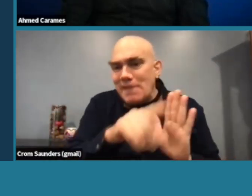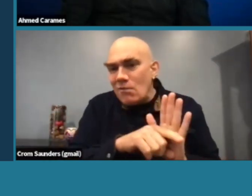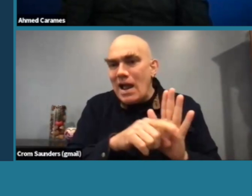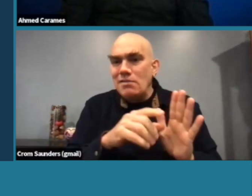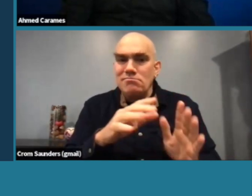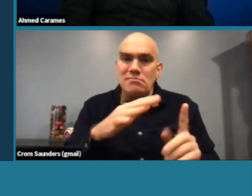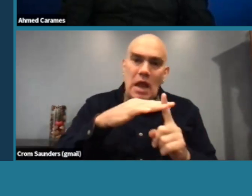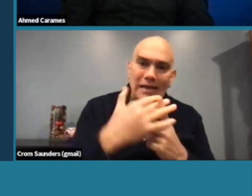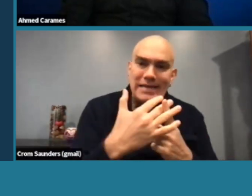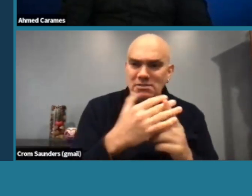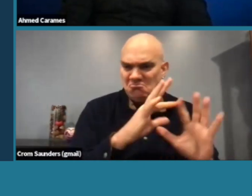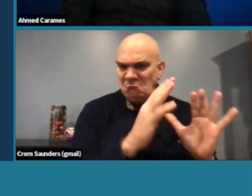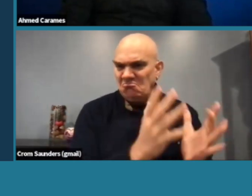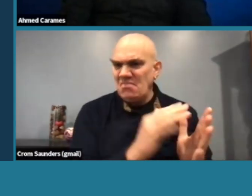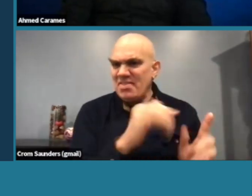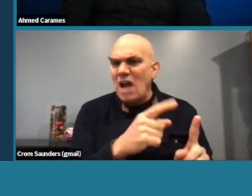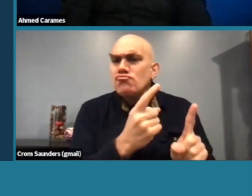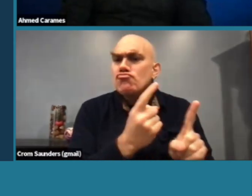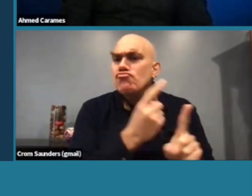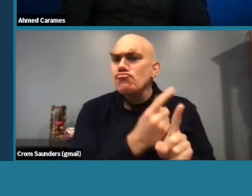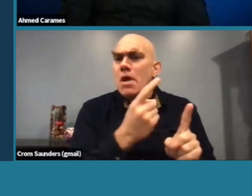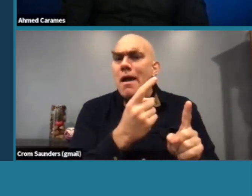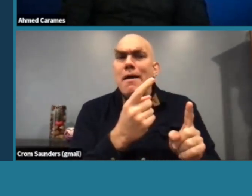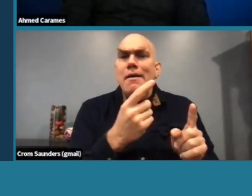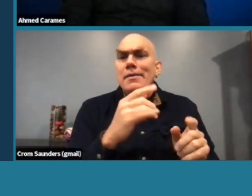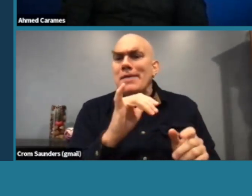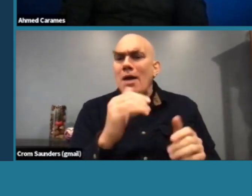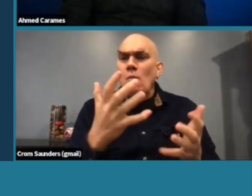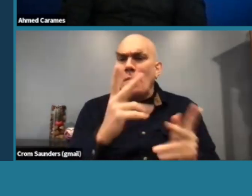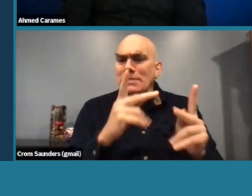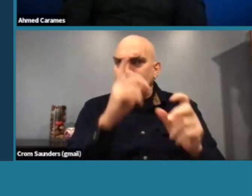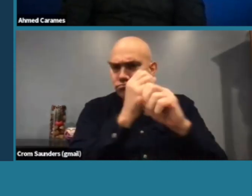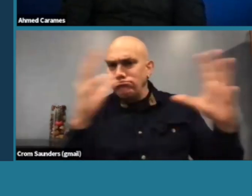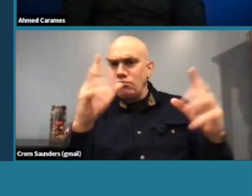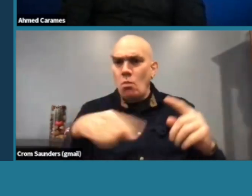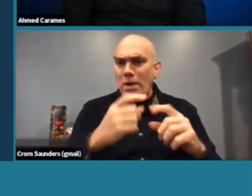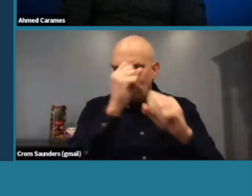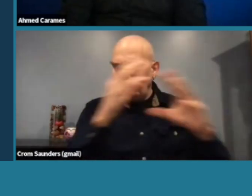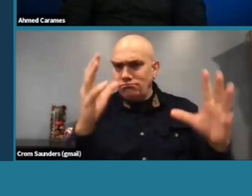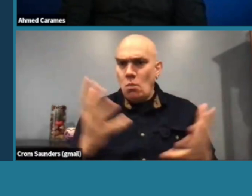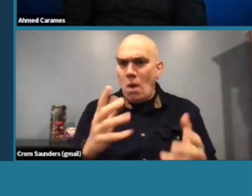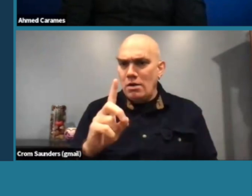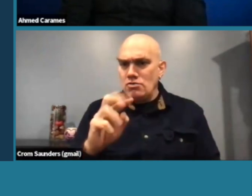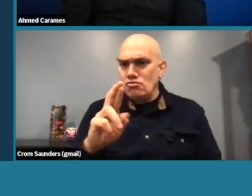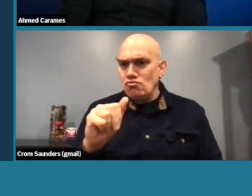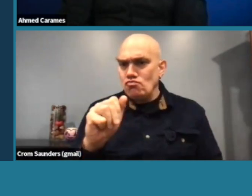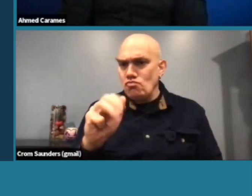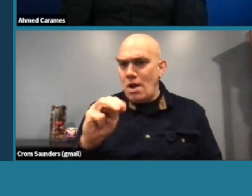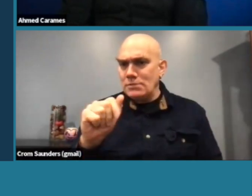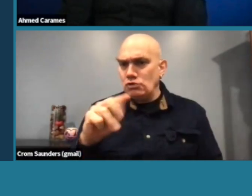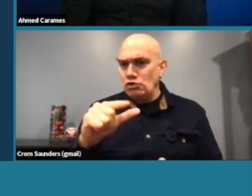So that's typically talking about shows themselves and the context and history around those shows.